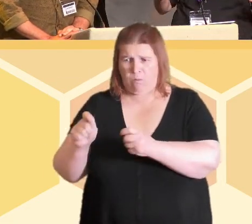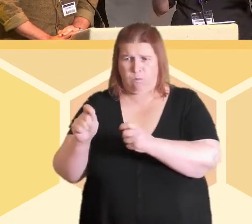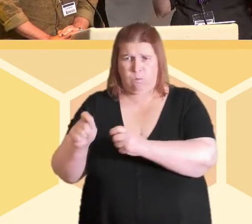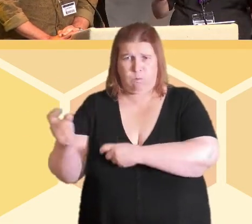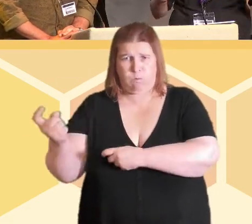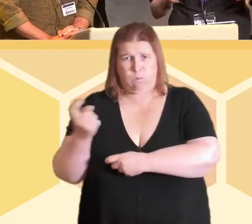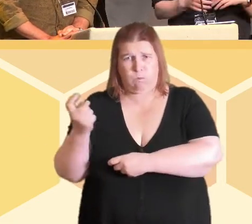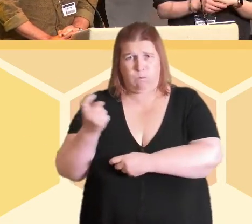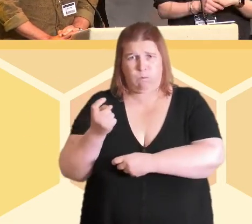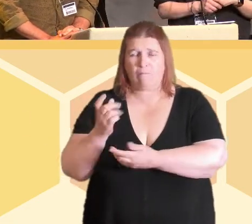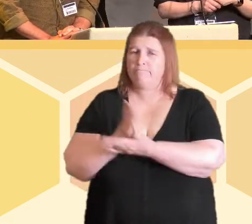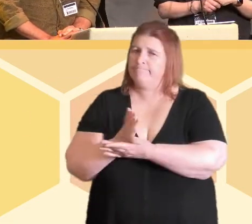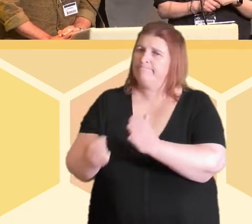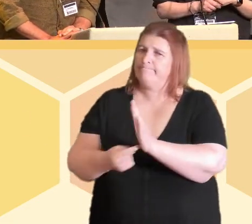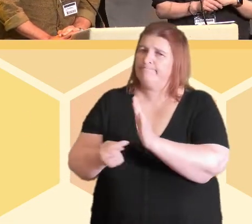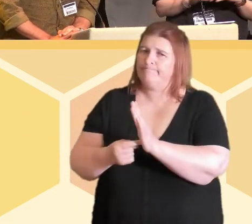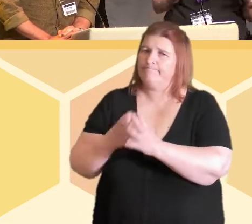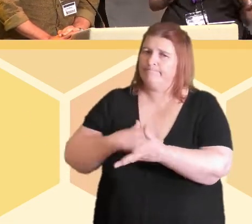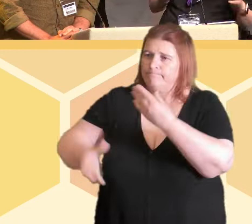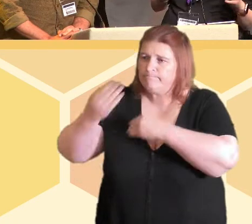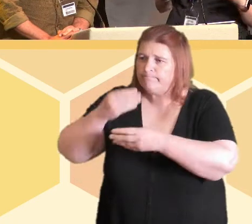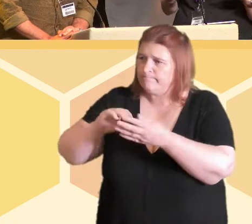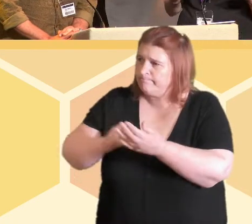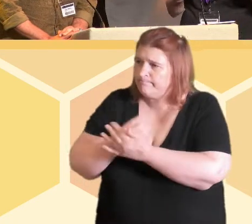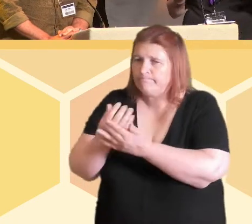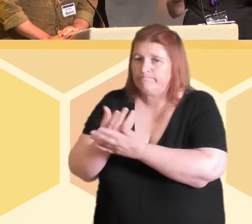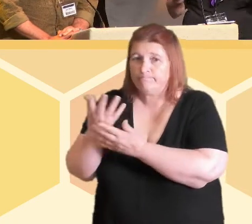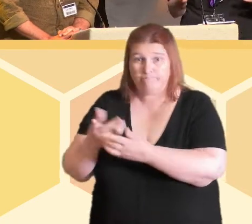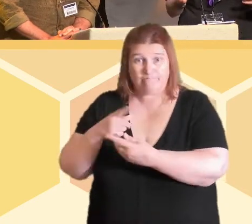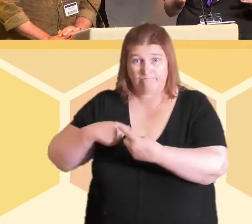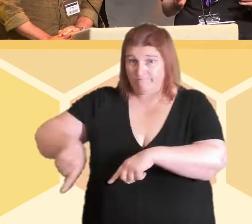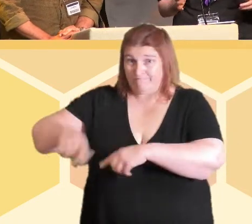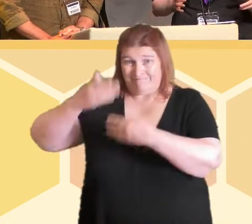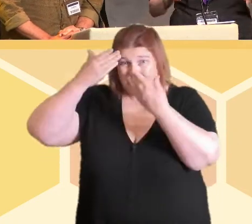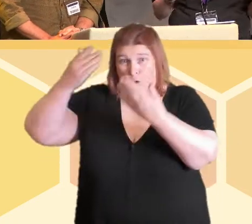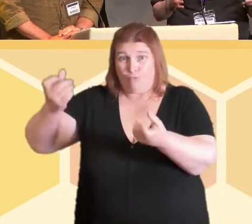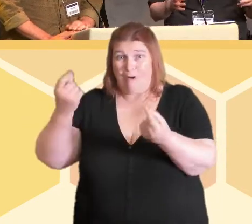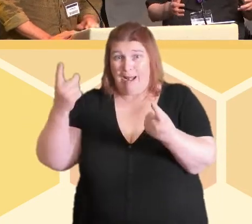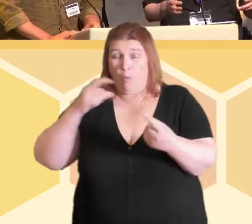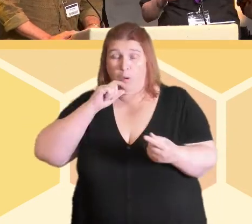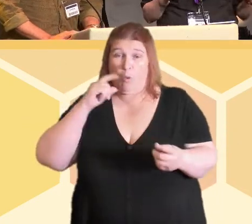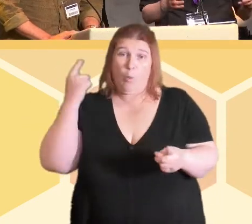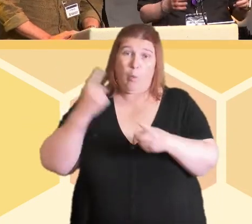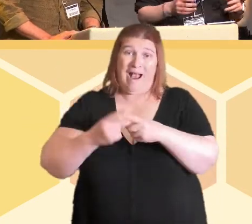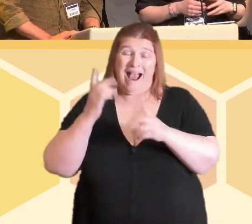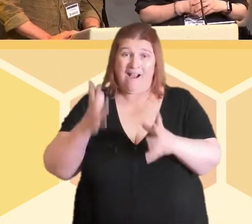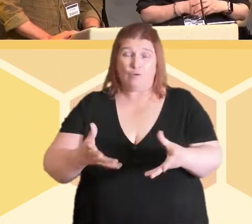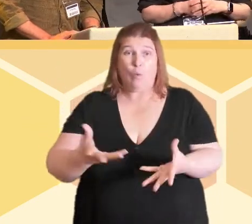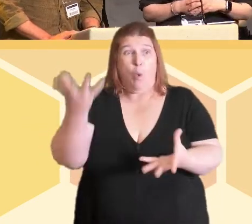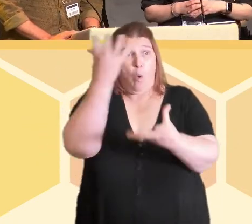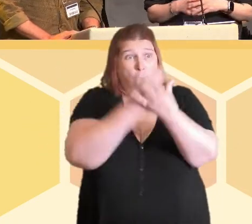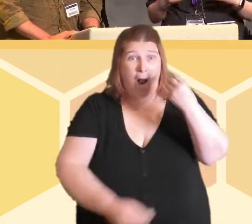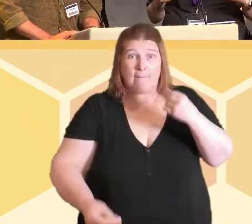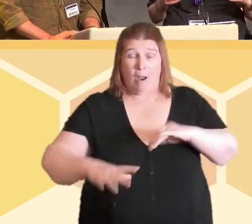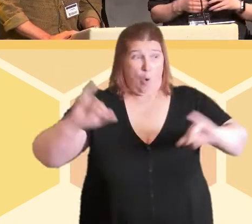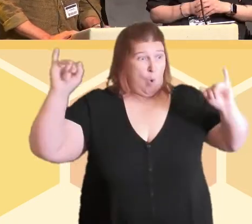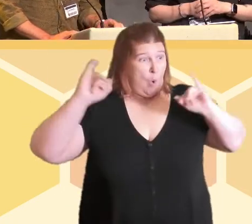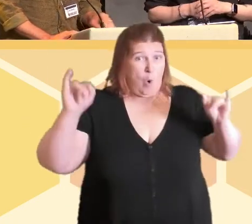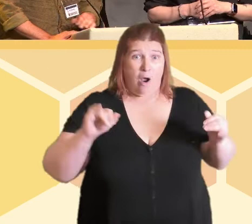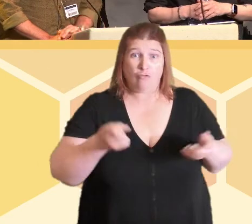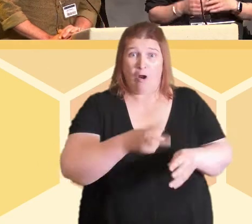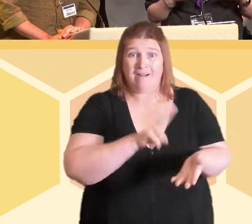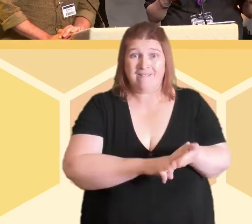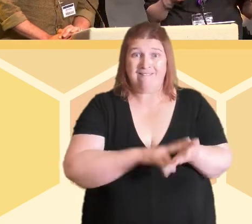made it a core priority area, not knowing just how quickly the church would be immersed in it across the whole